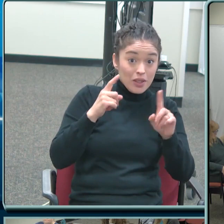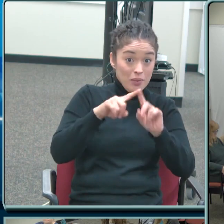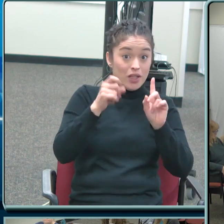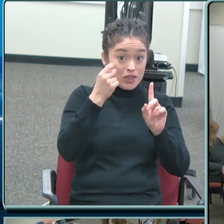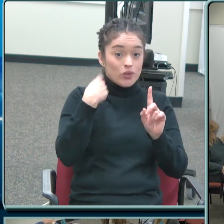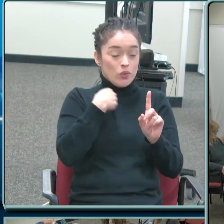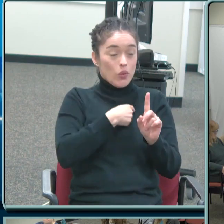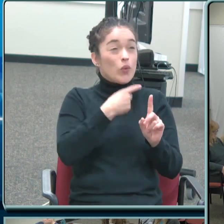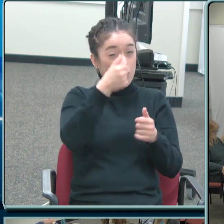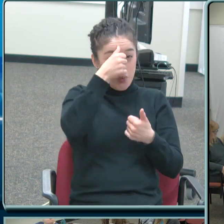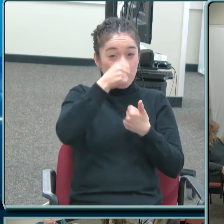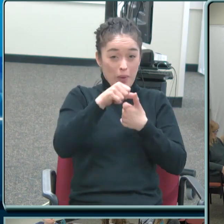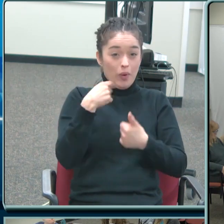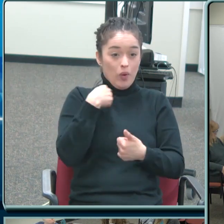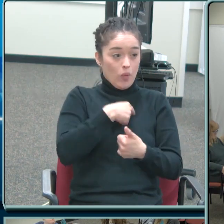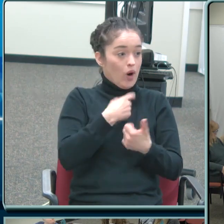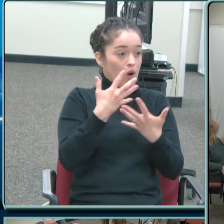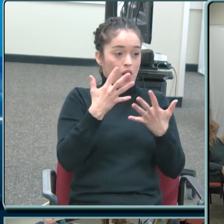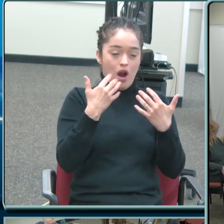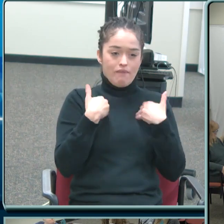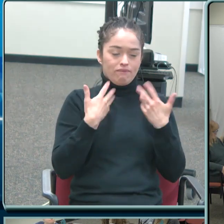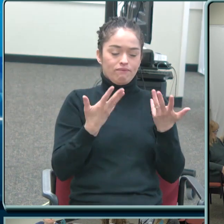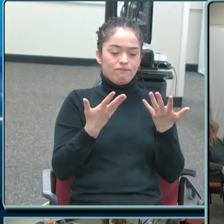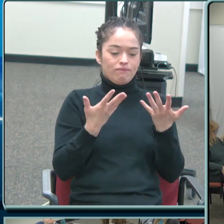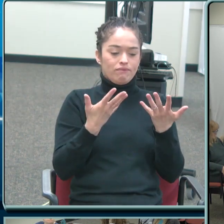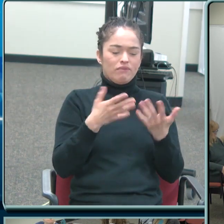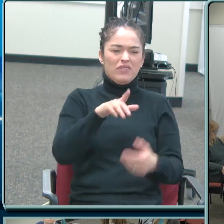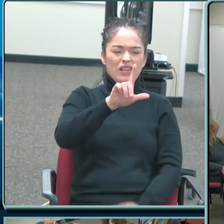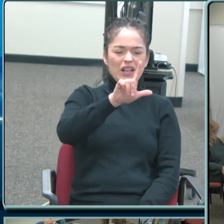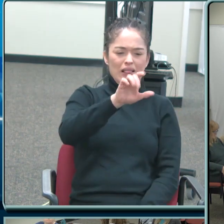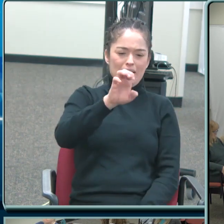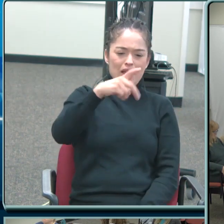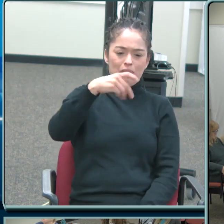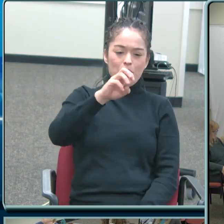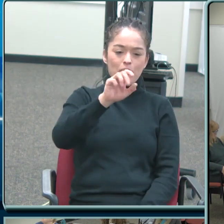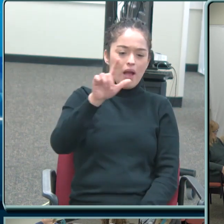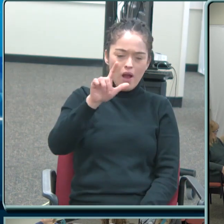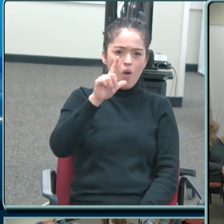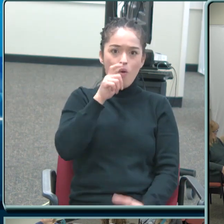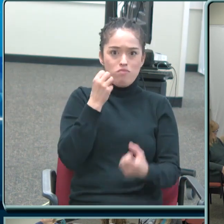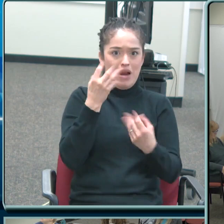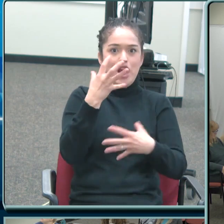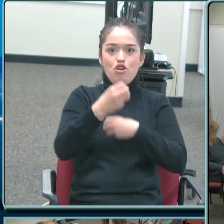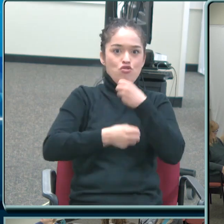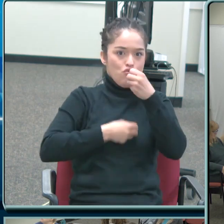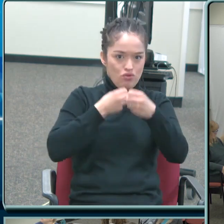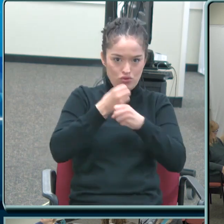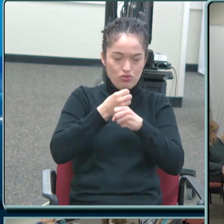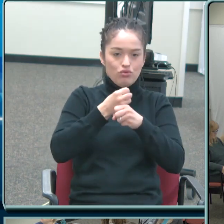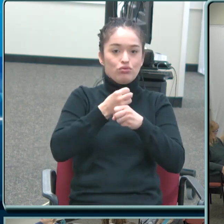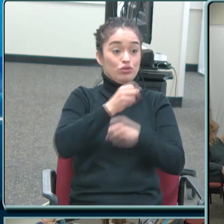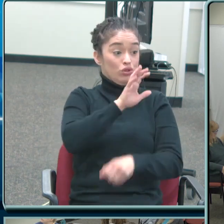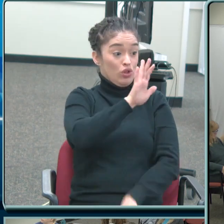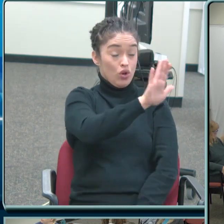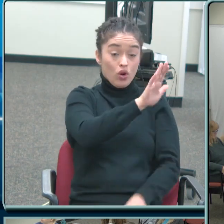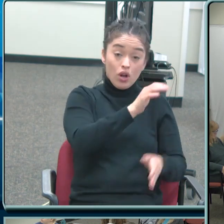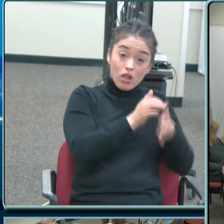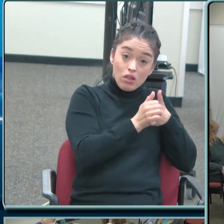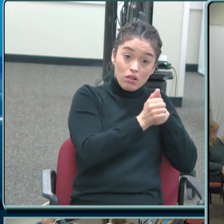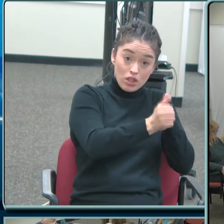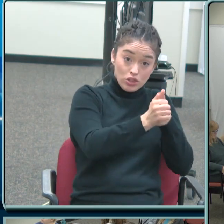we had Lisa Powell with us, who has served numerous years with emergency preparedness, and her